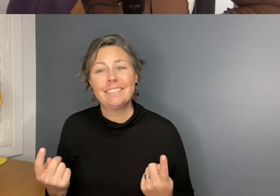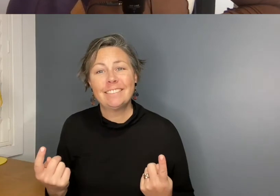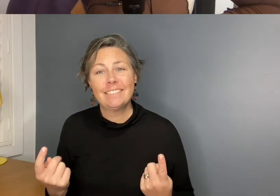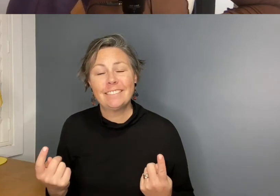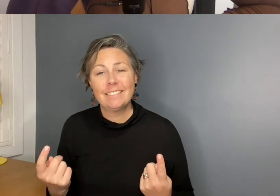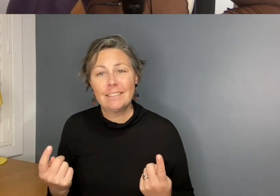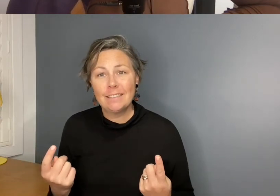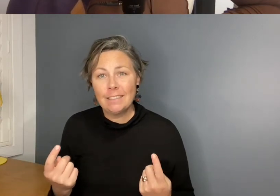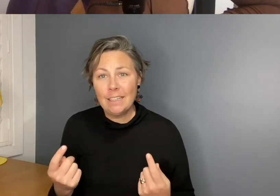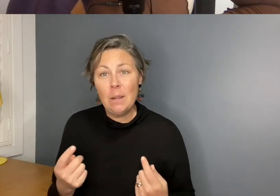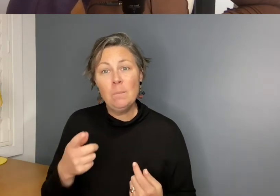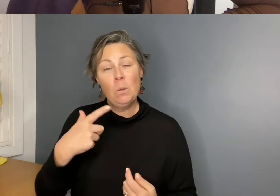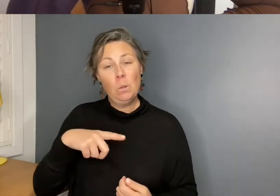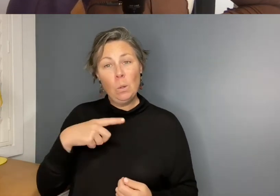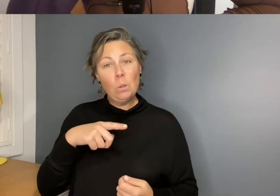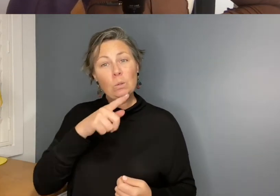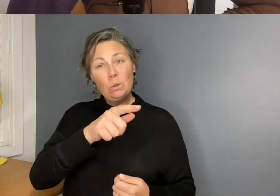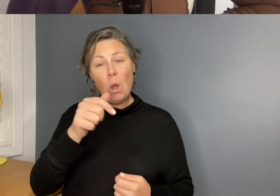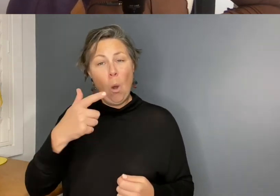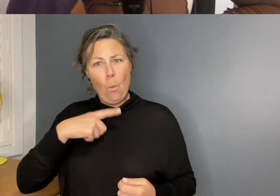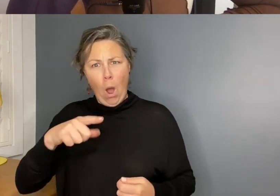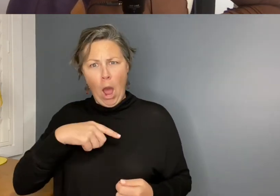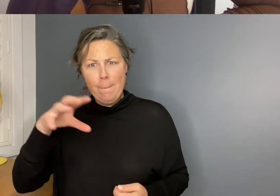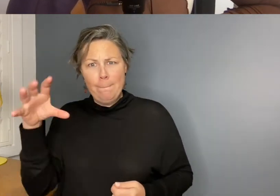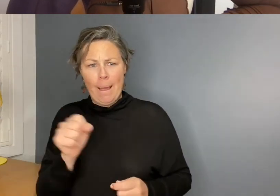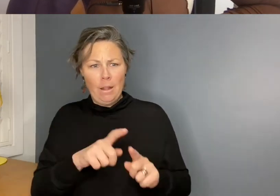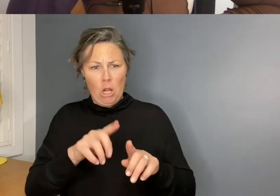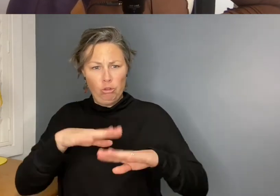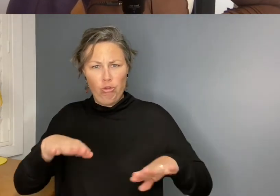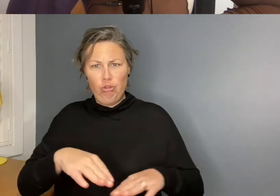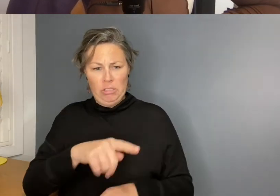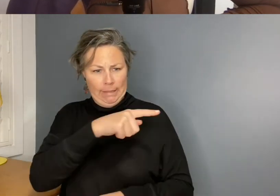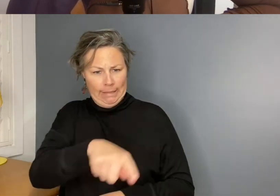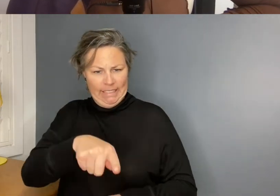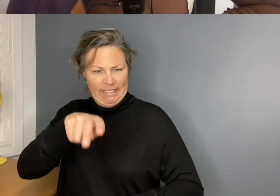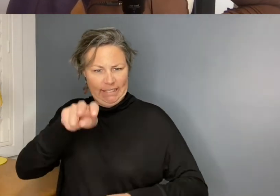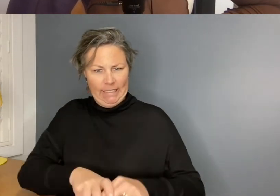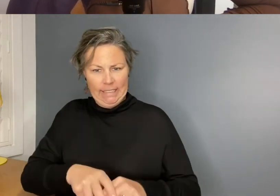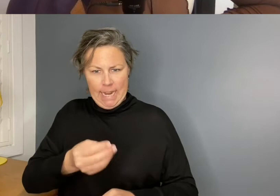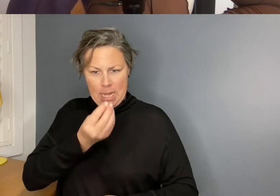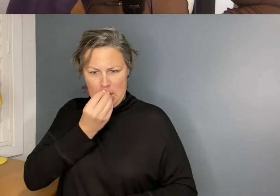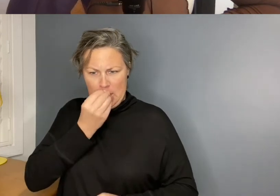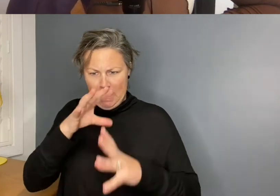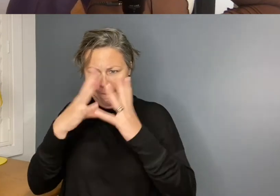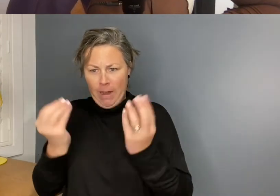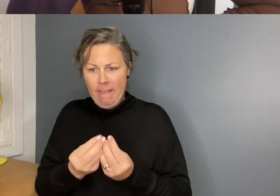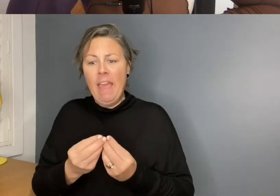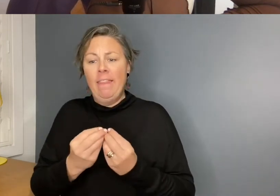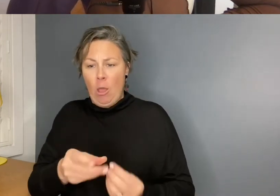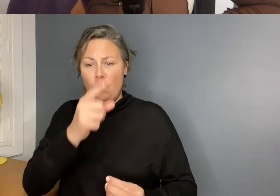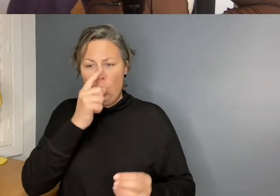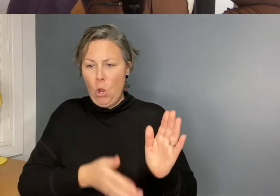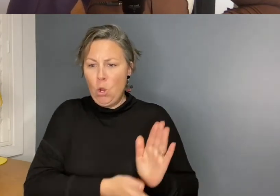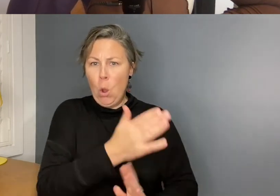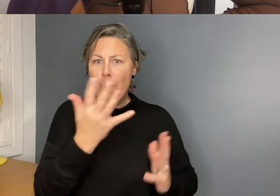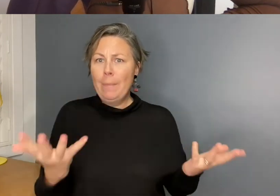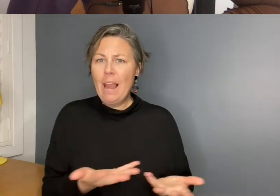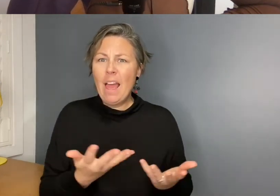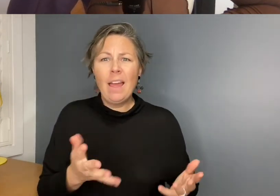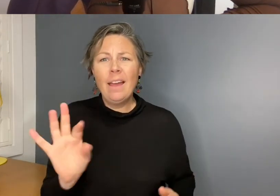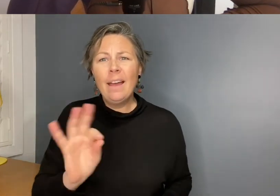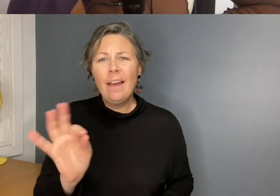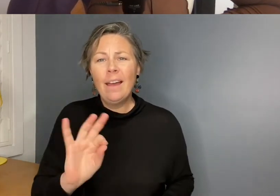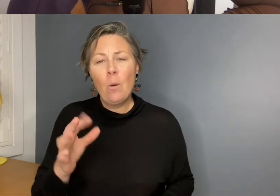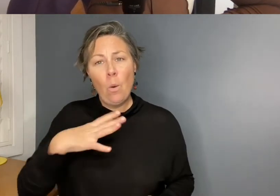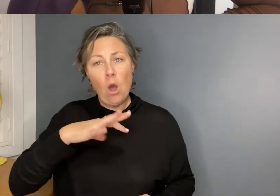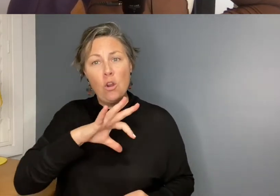Toddlers' entire lives are journeys of discovery and, experimentation. So pop down a plate of 5 or 6 or